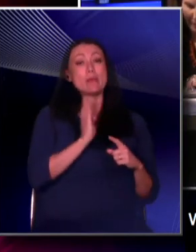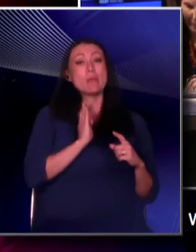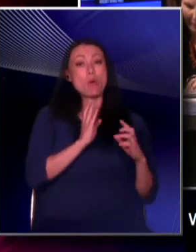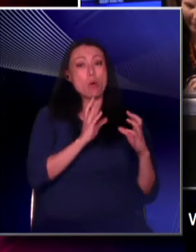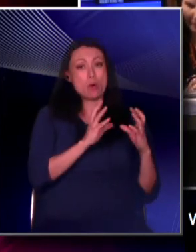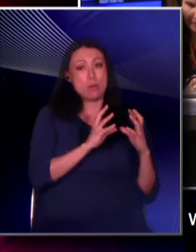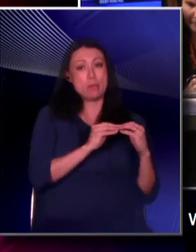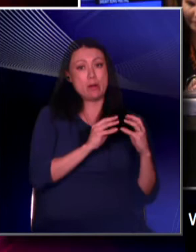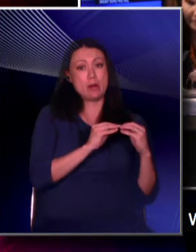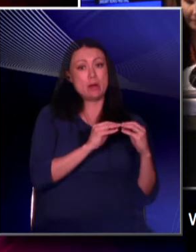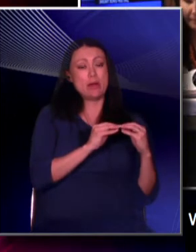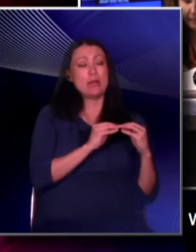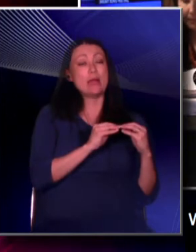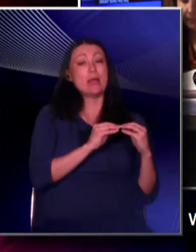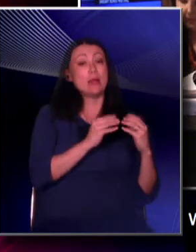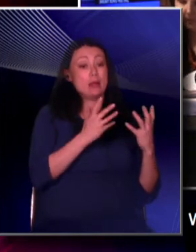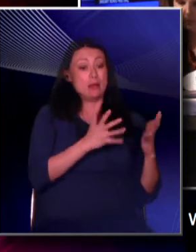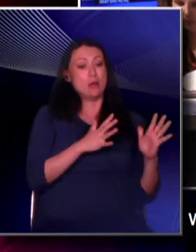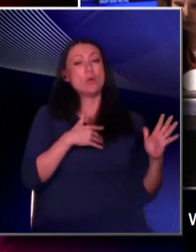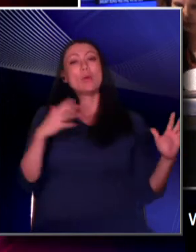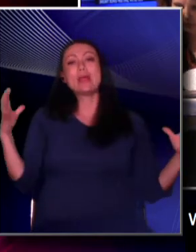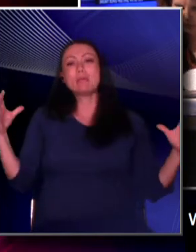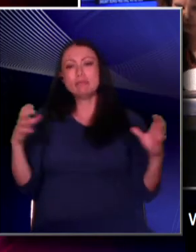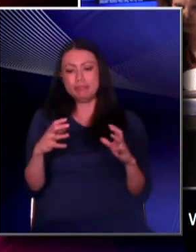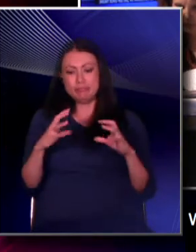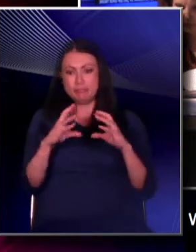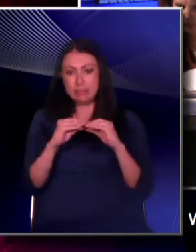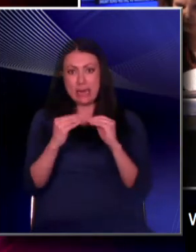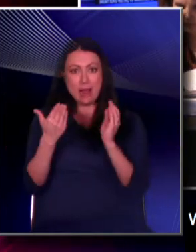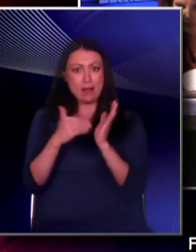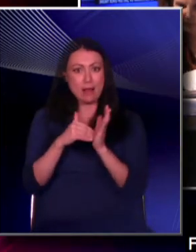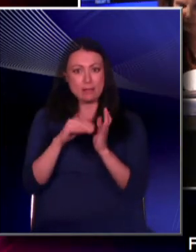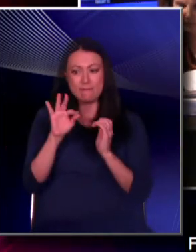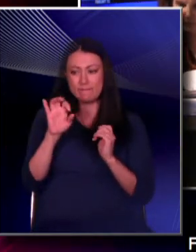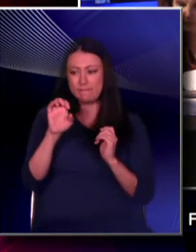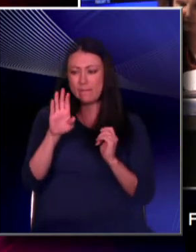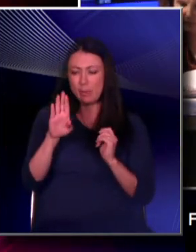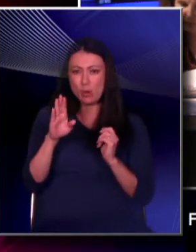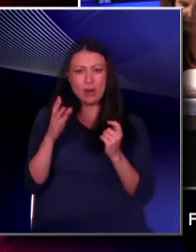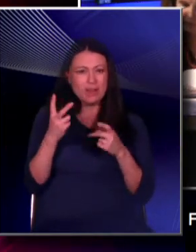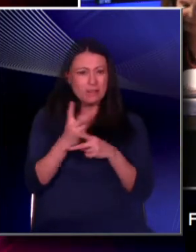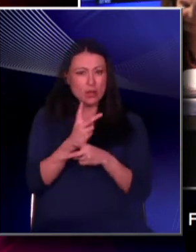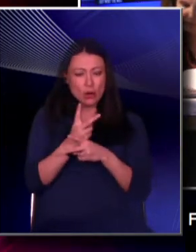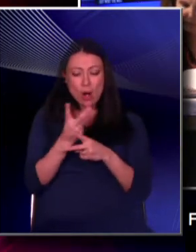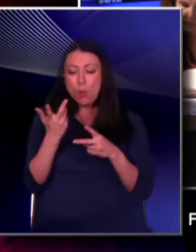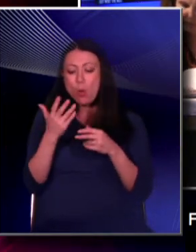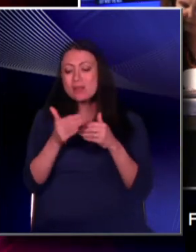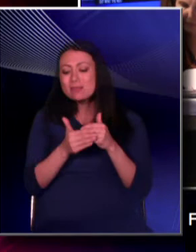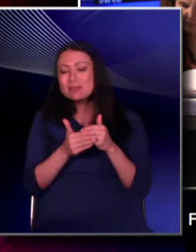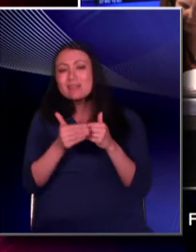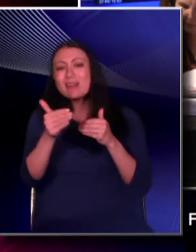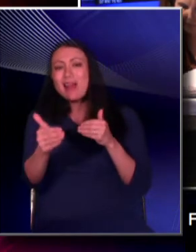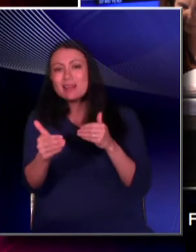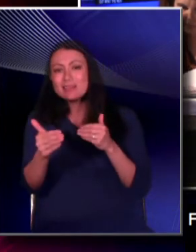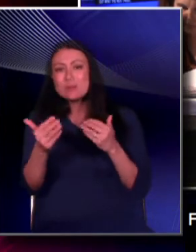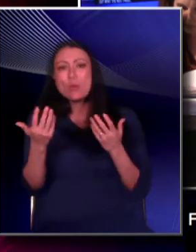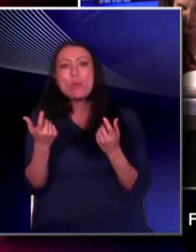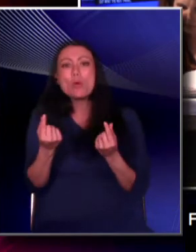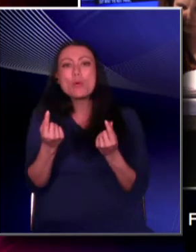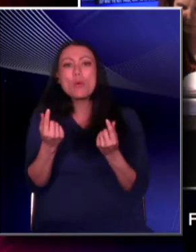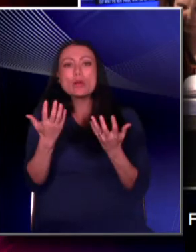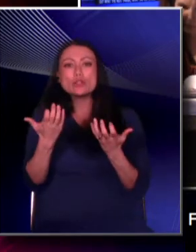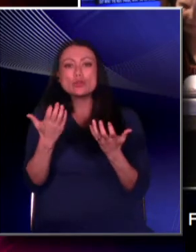we reconvened in February to figure out what the next phase, what do we want to do